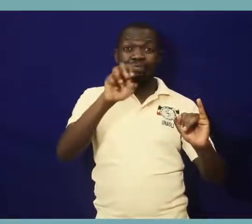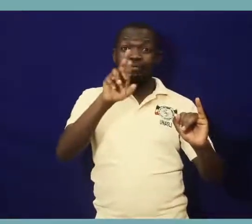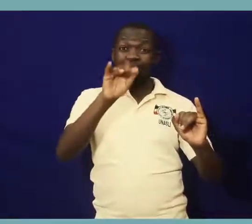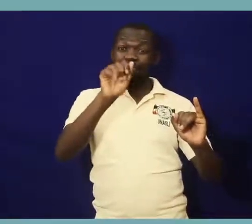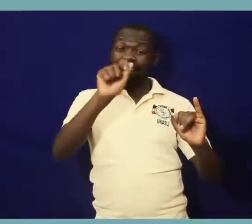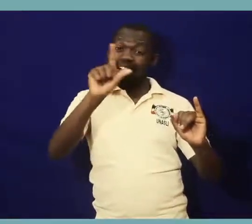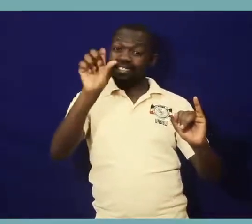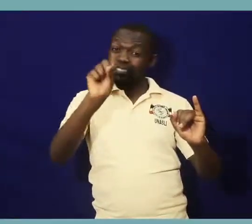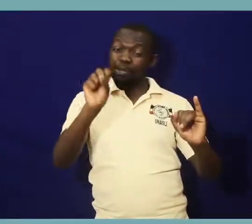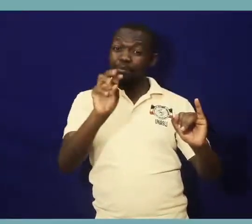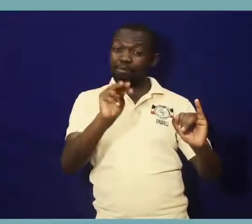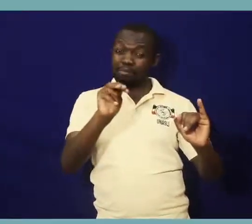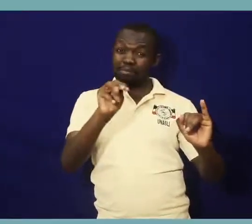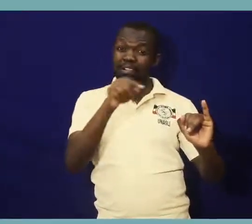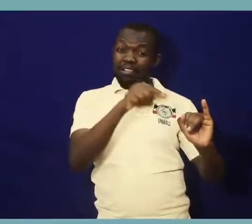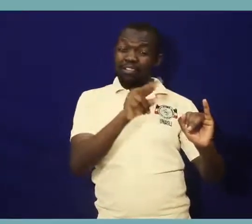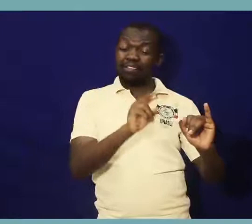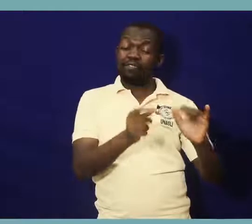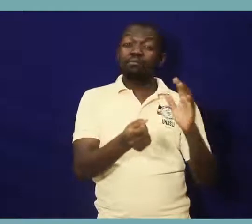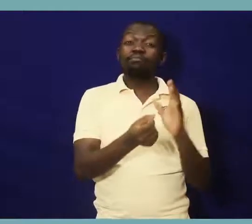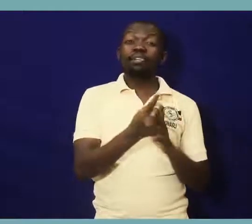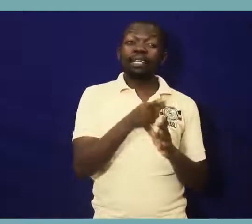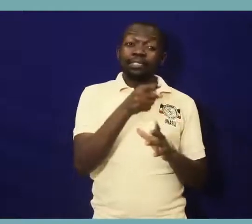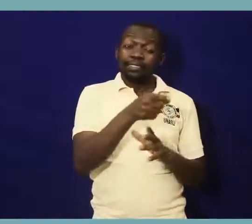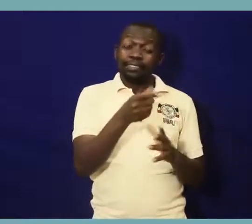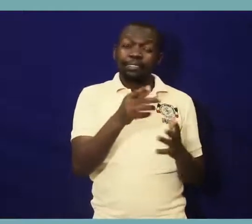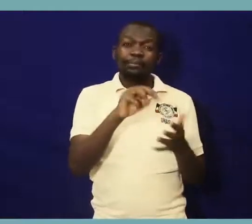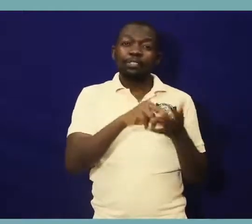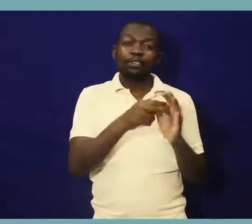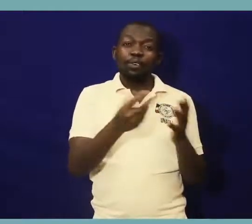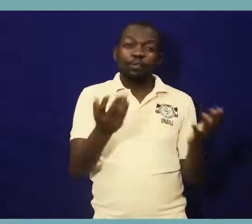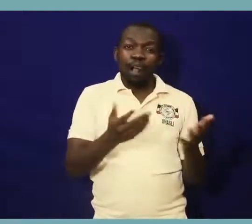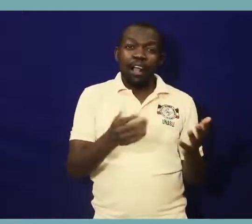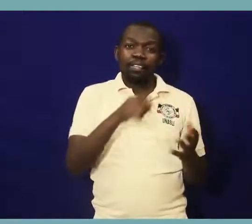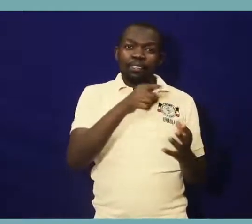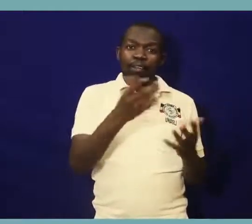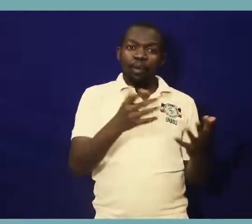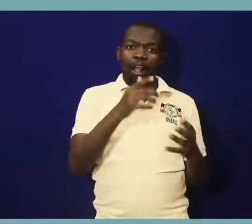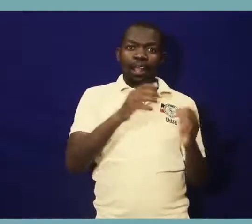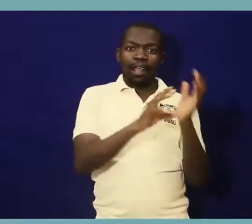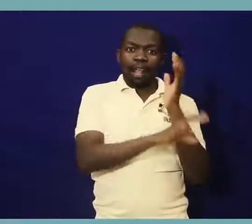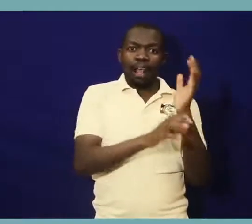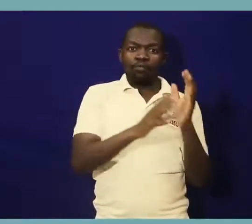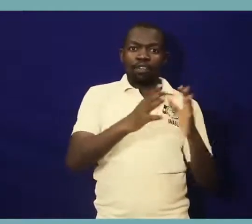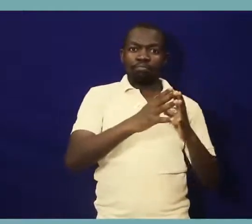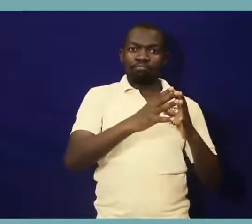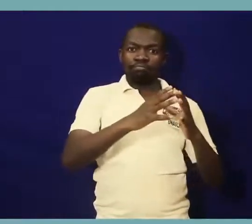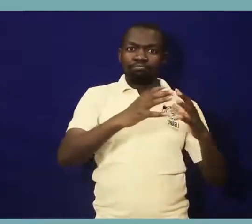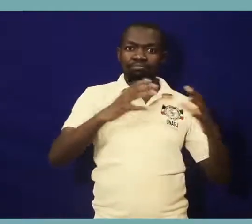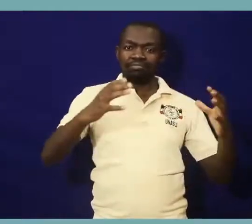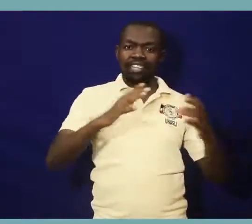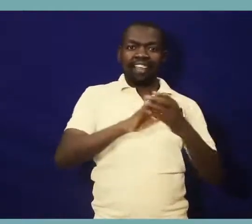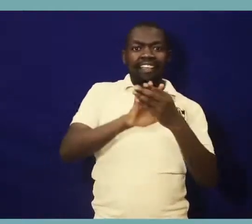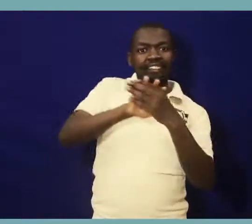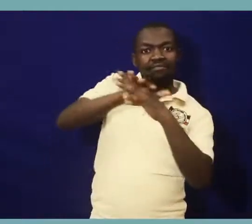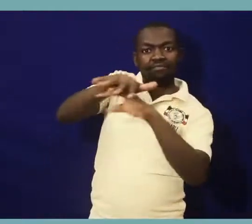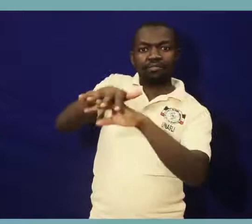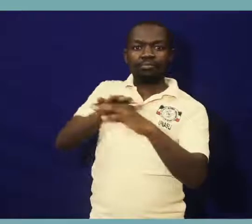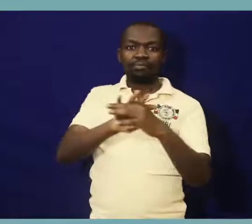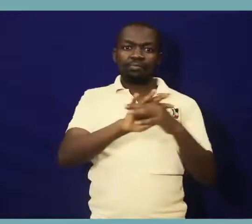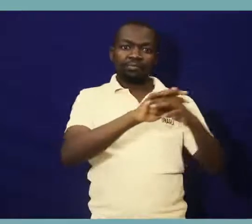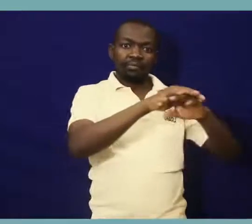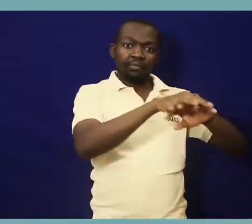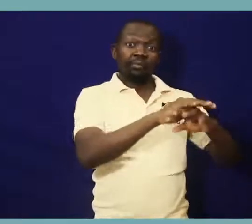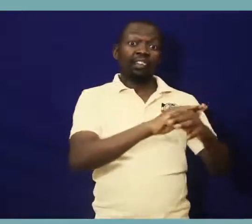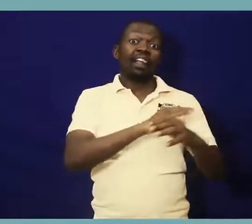war. Imperialism is when a country expands its influence and power